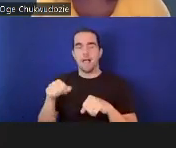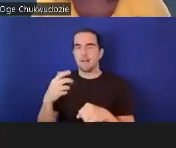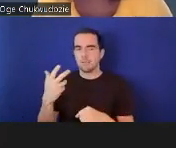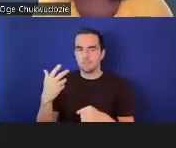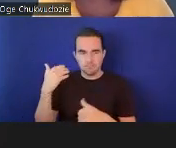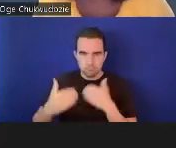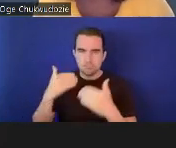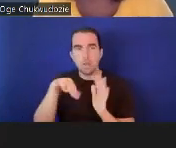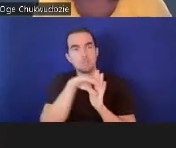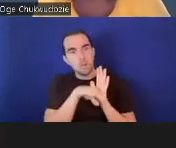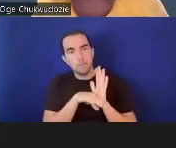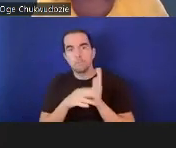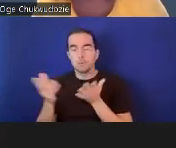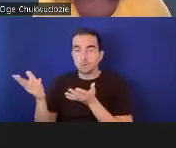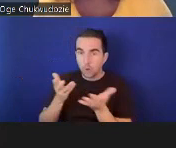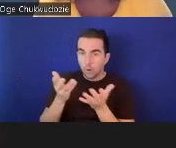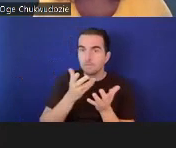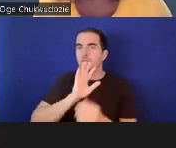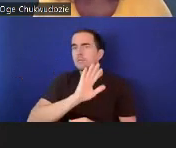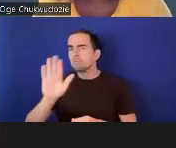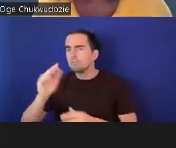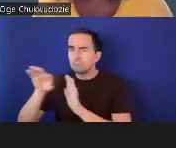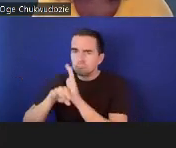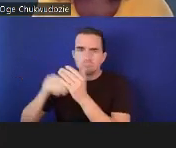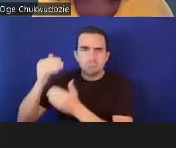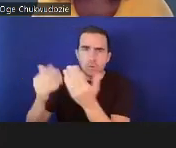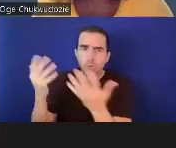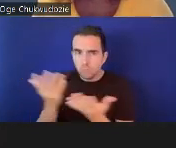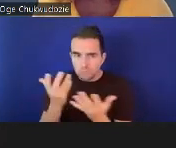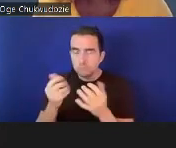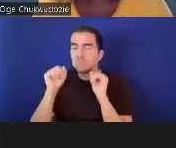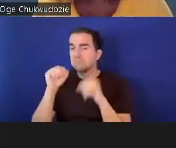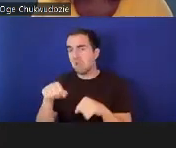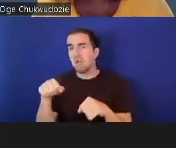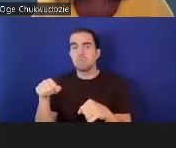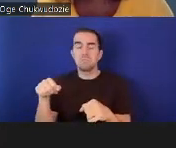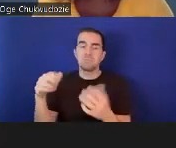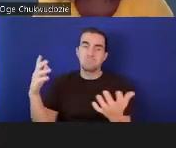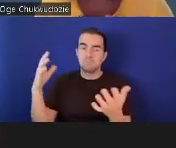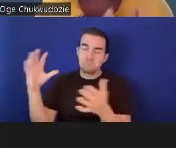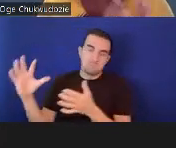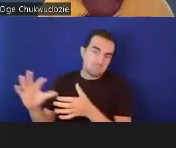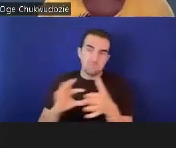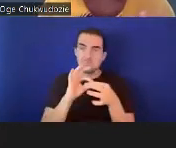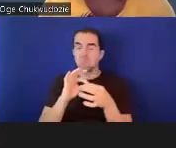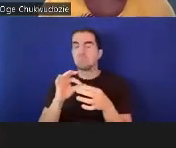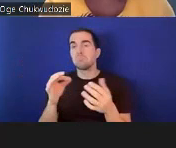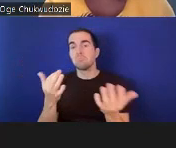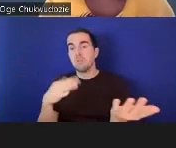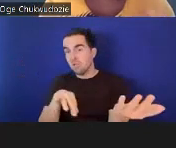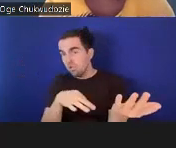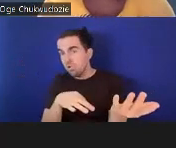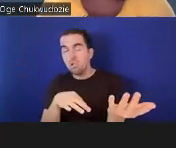it can be on sexual exploitation, abuse, and harassment. So yes, you don't have to set up